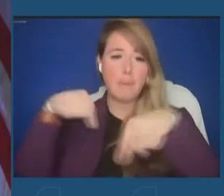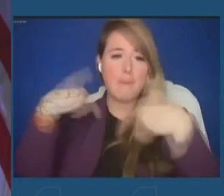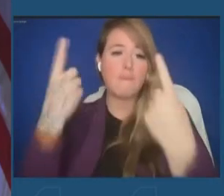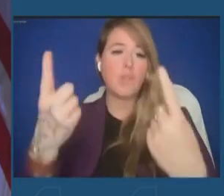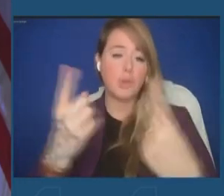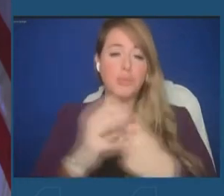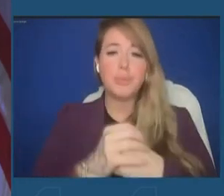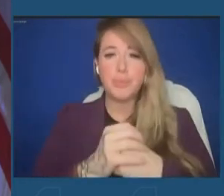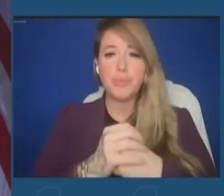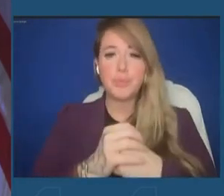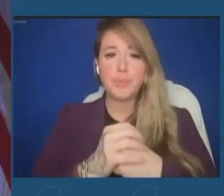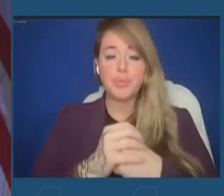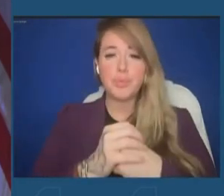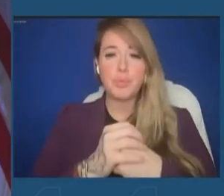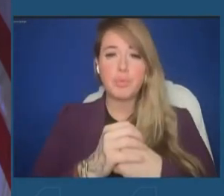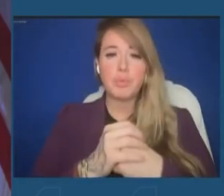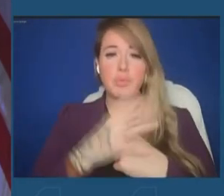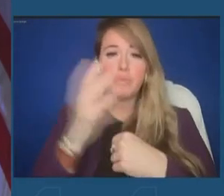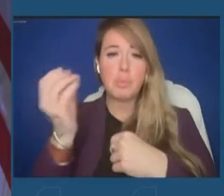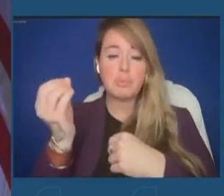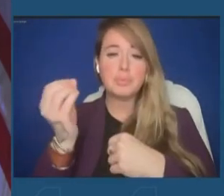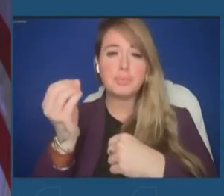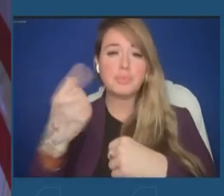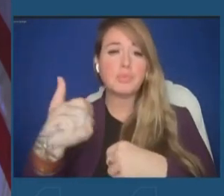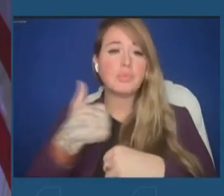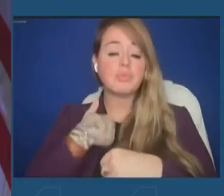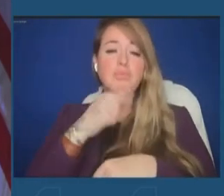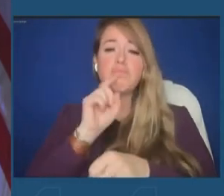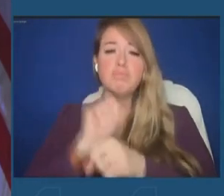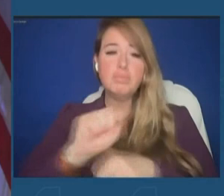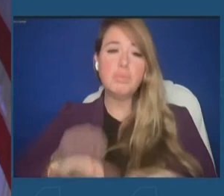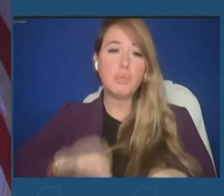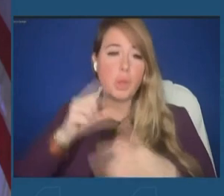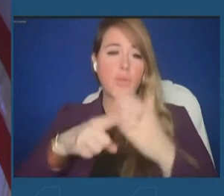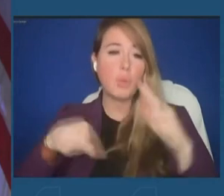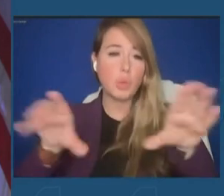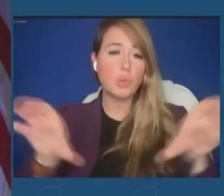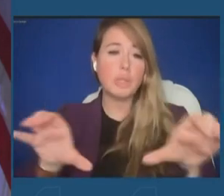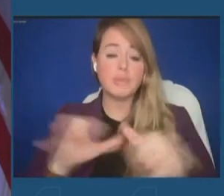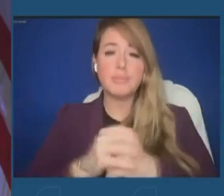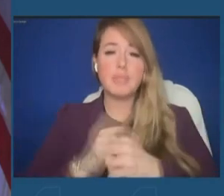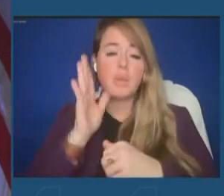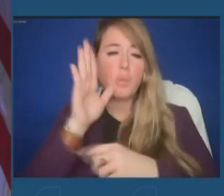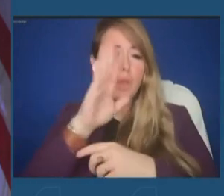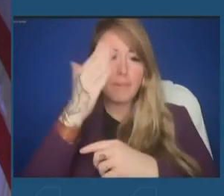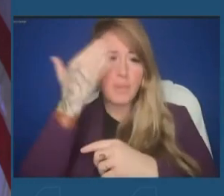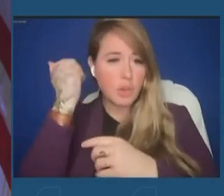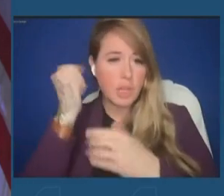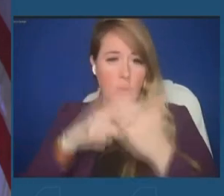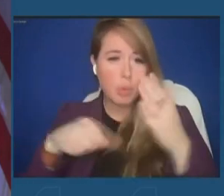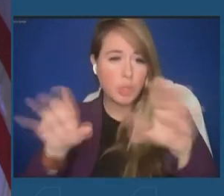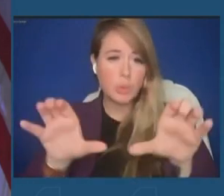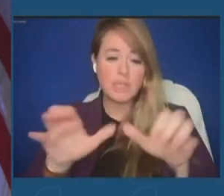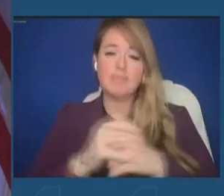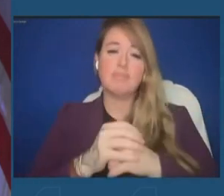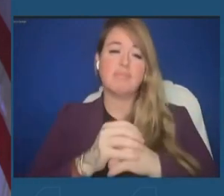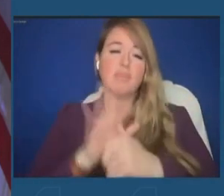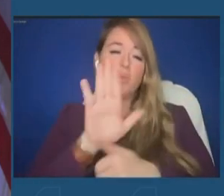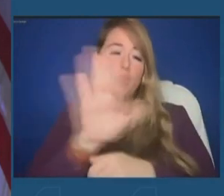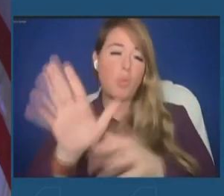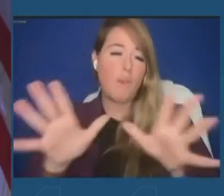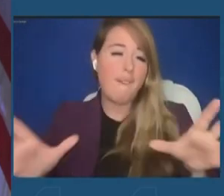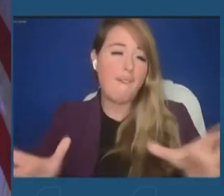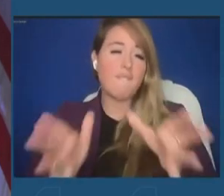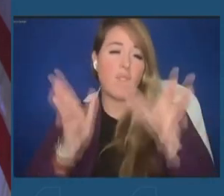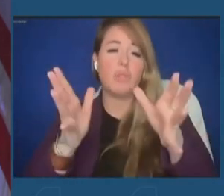faced. And I am proud of what you did. I will never forget what you did. Your efforts saved